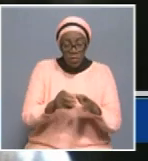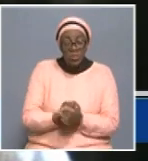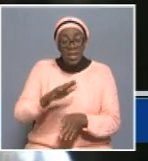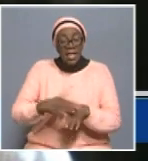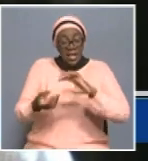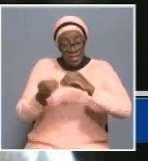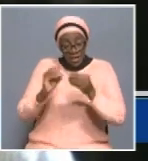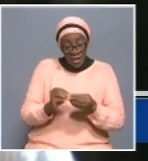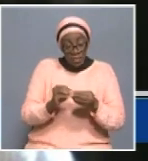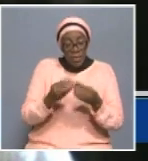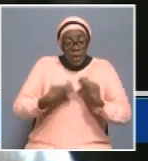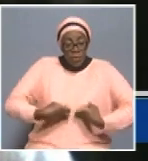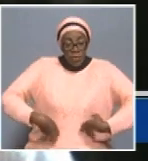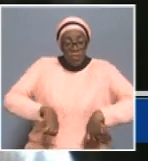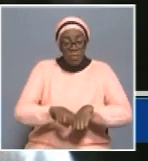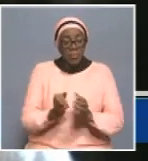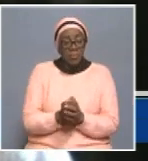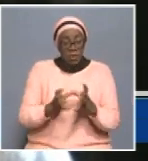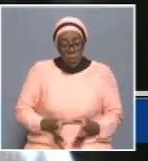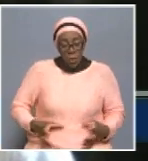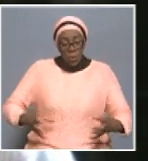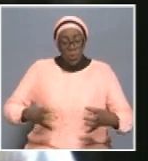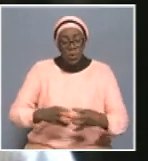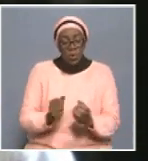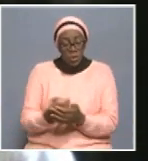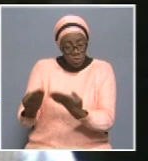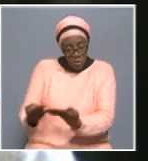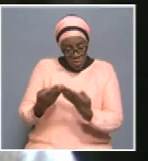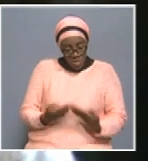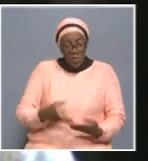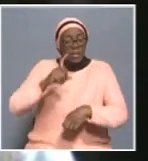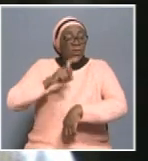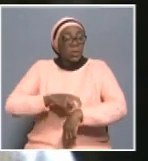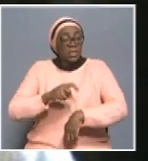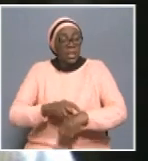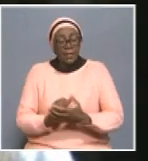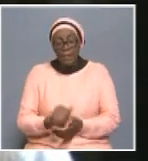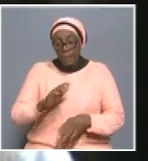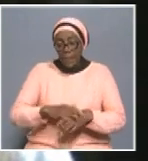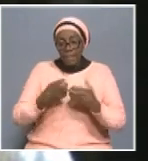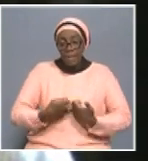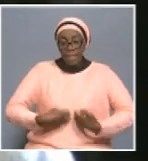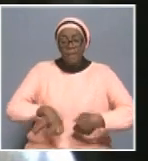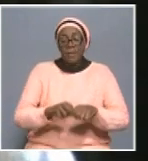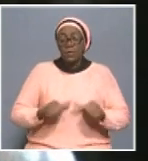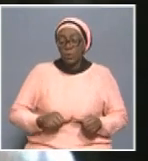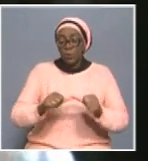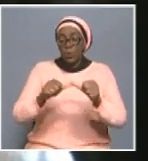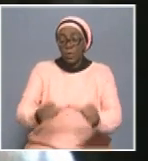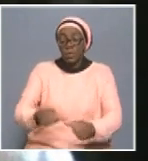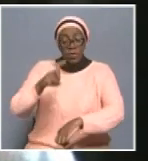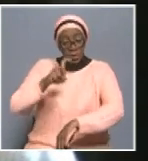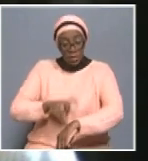have been invited to Congress was invited in time, and the proceedings on the day were carried out as prescribed within the SWAPO